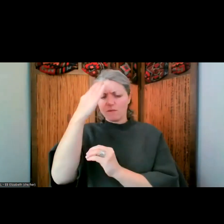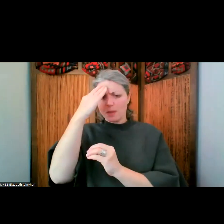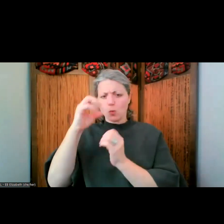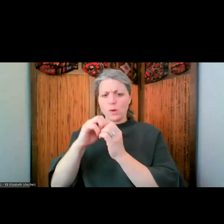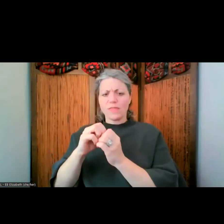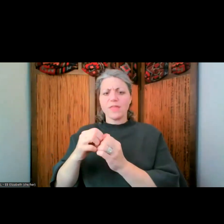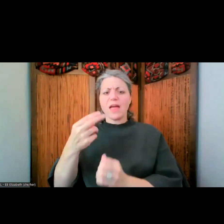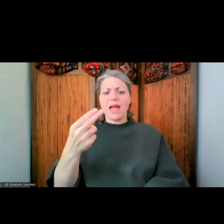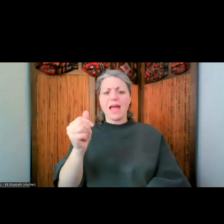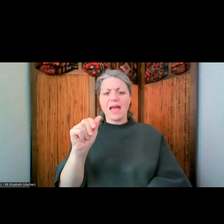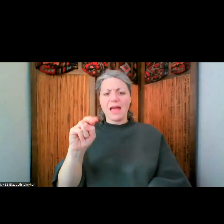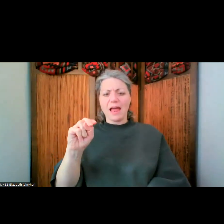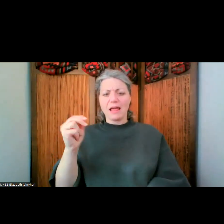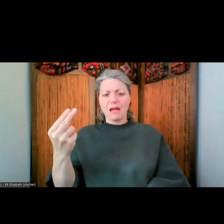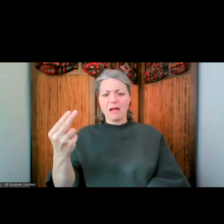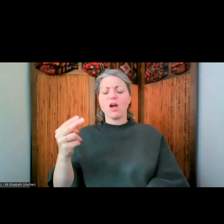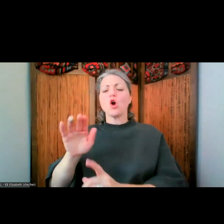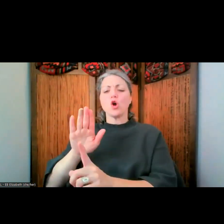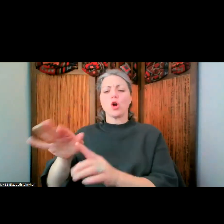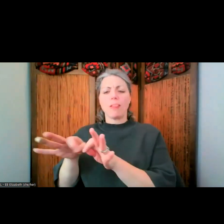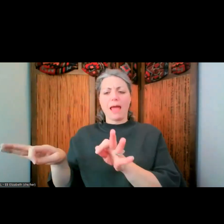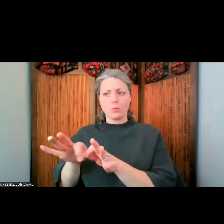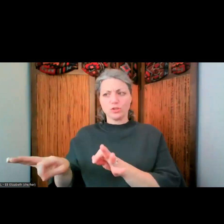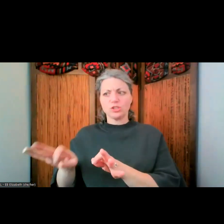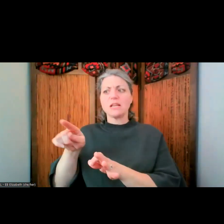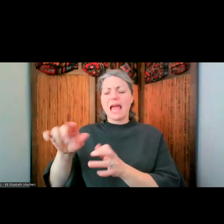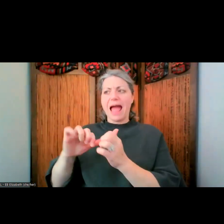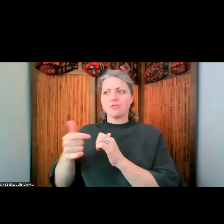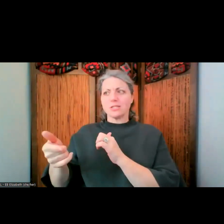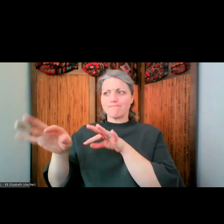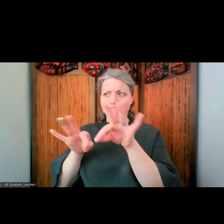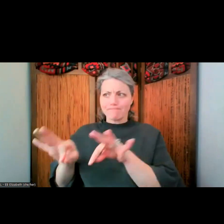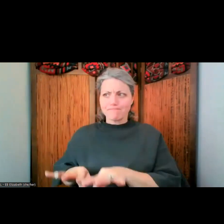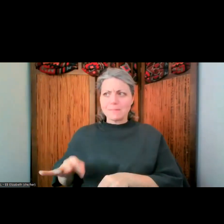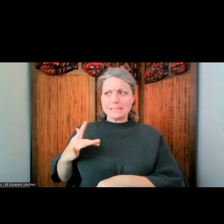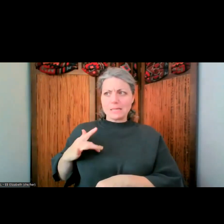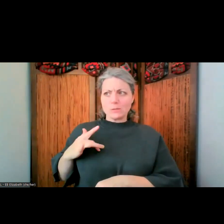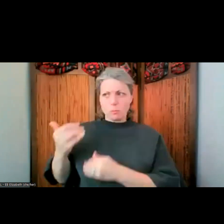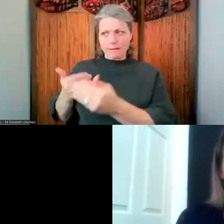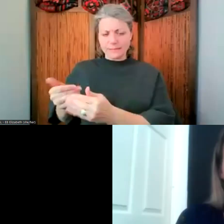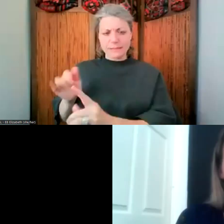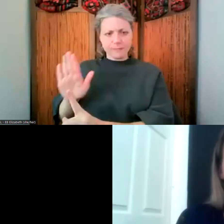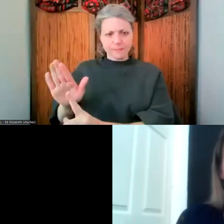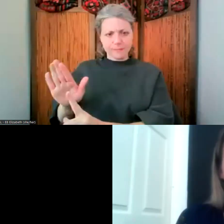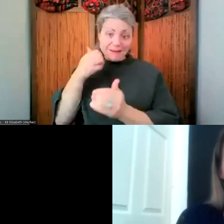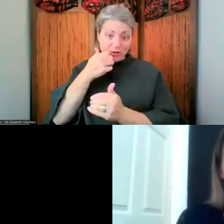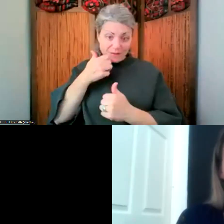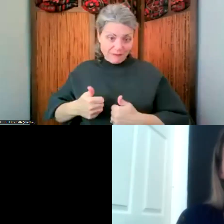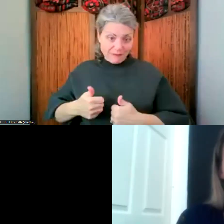as Hannah and then Brian talked to us about how we use sensory processing in our daily lives and in treatment,